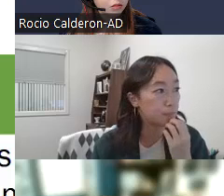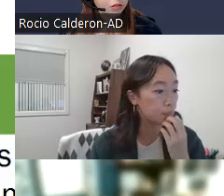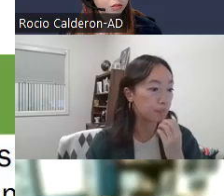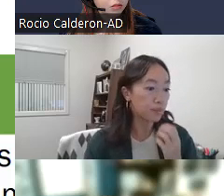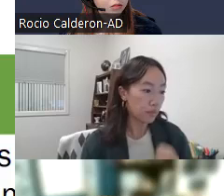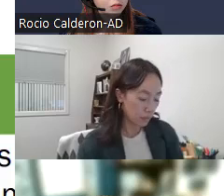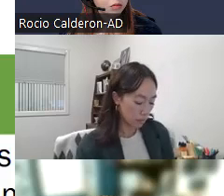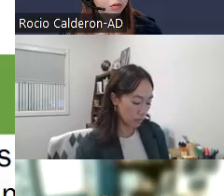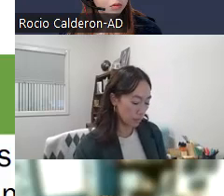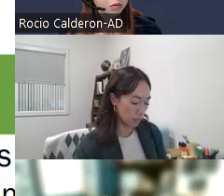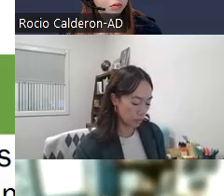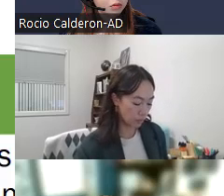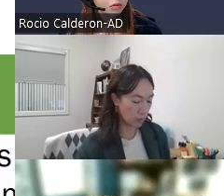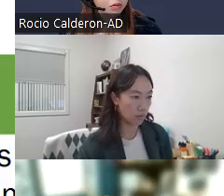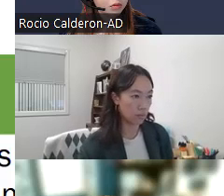months.